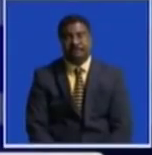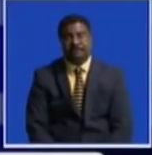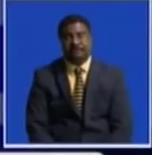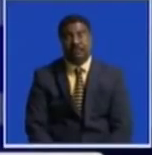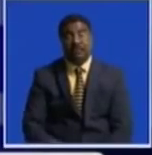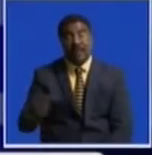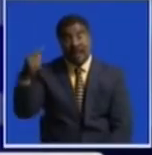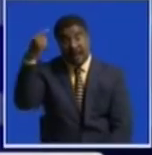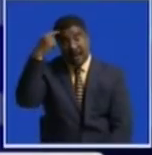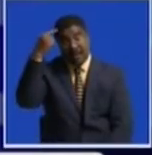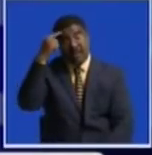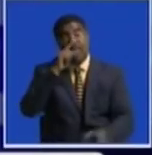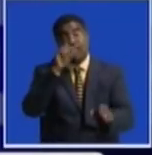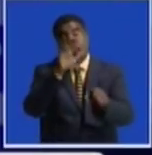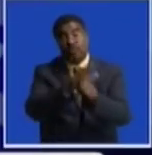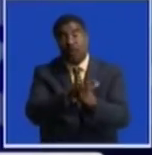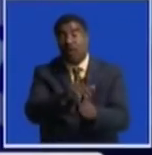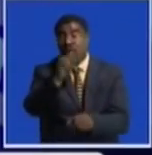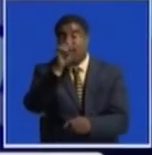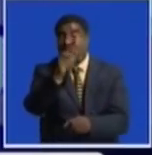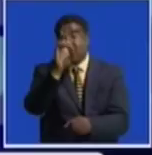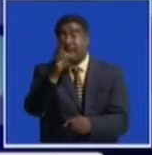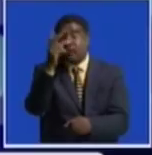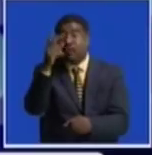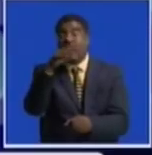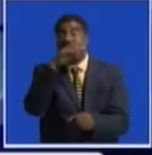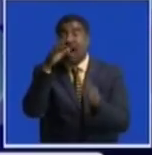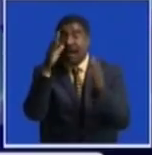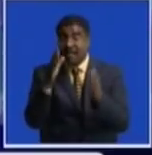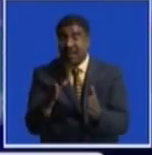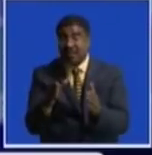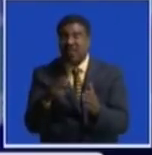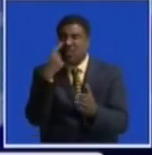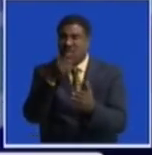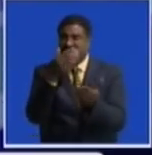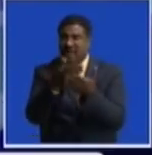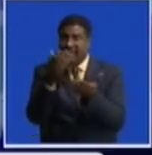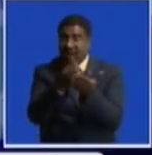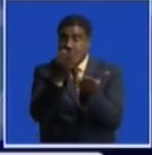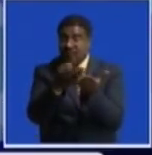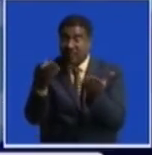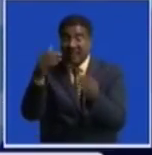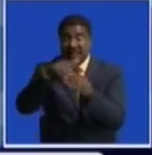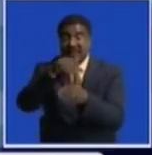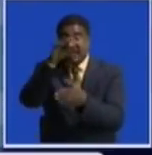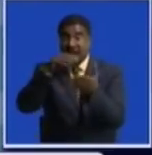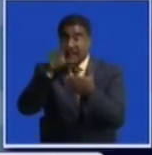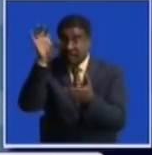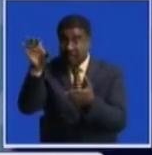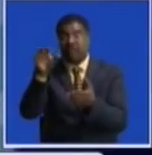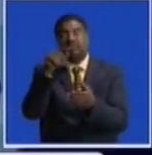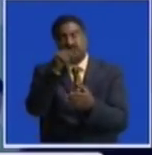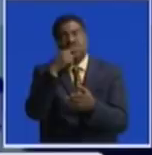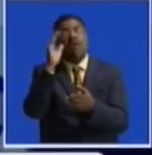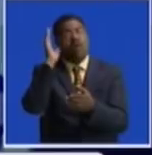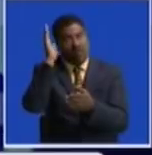Mineral government has assured all the 172,000 farmers under the Farmer Input Support Program in Central Province that they will receive their